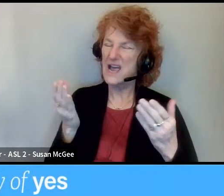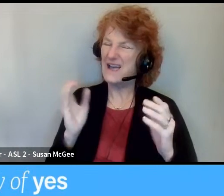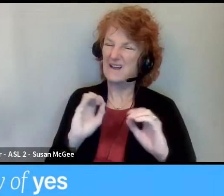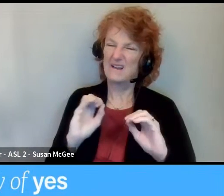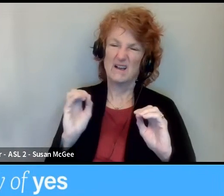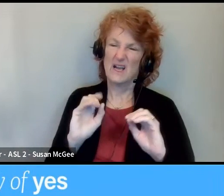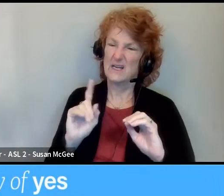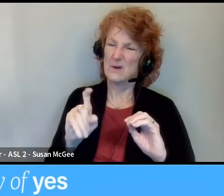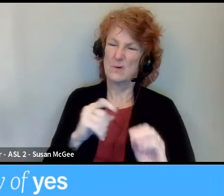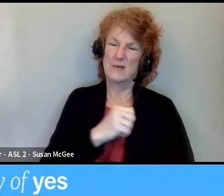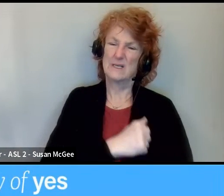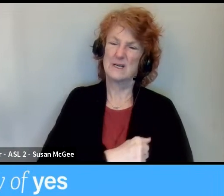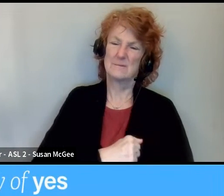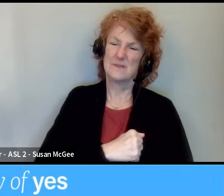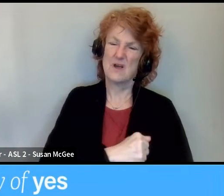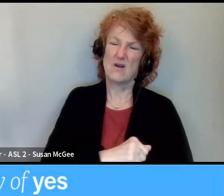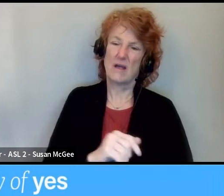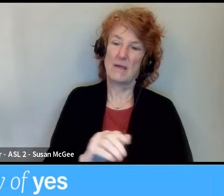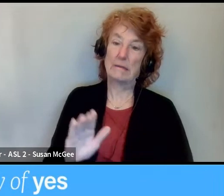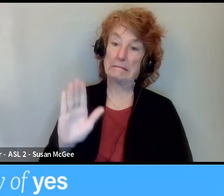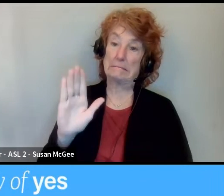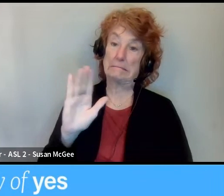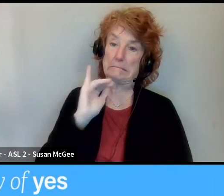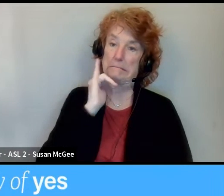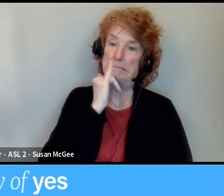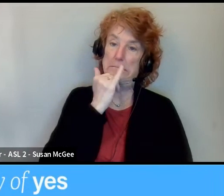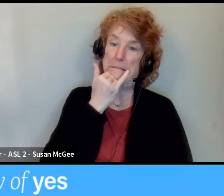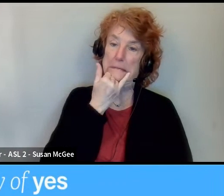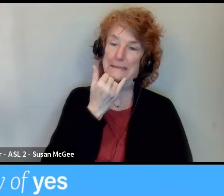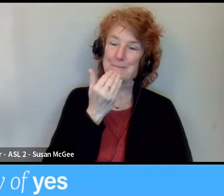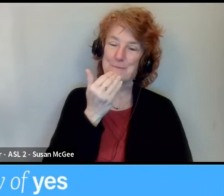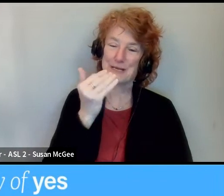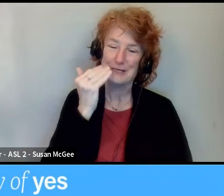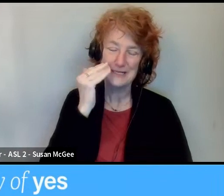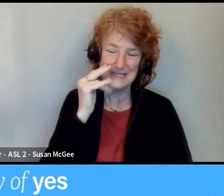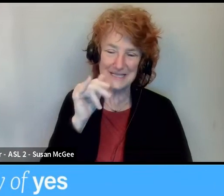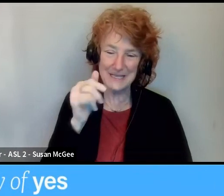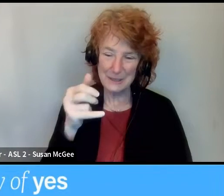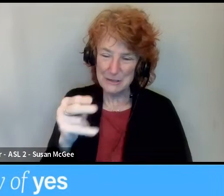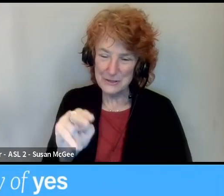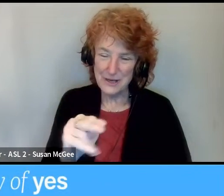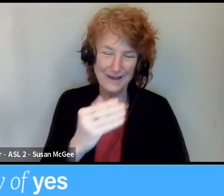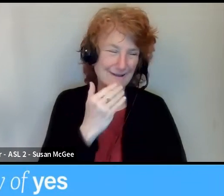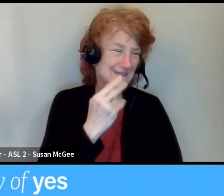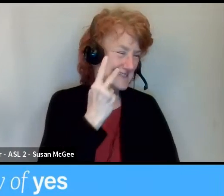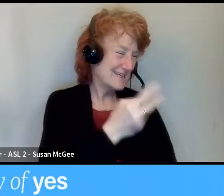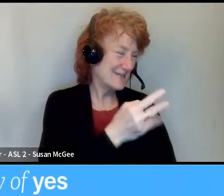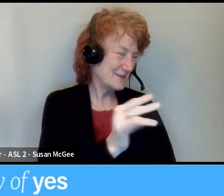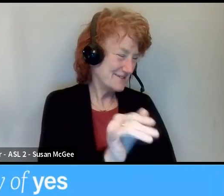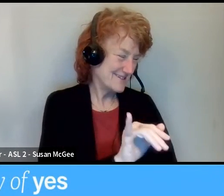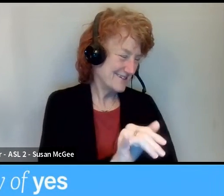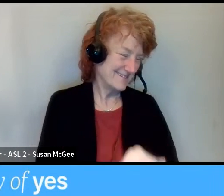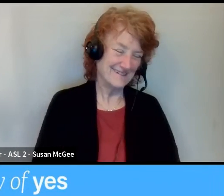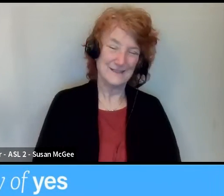question. I apologize. I think my hand was up by accident. But it's good to see you, John, and Yeah, thanks for good to see you, Jamel. all right.